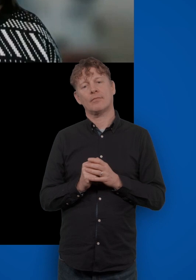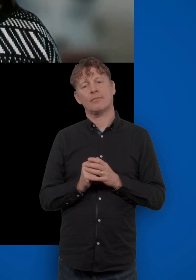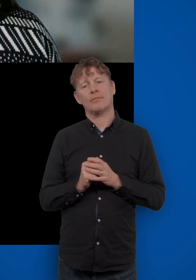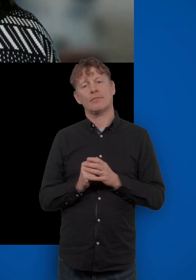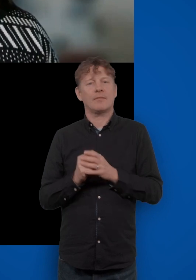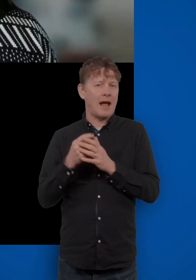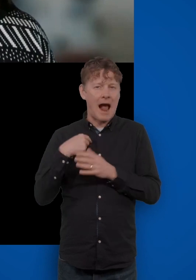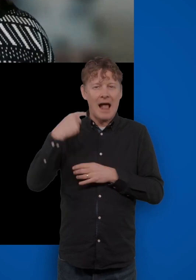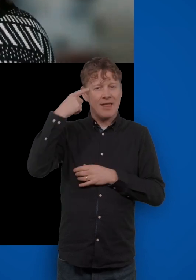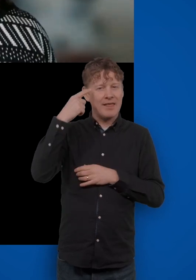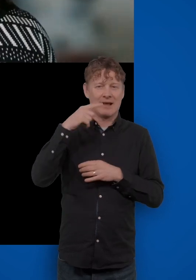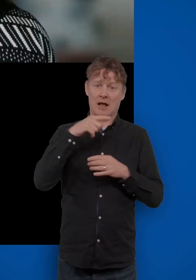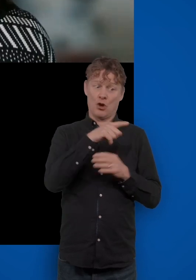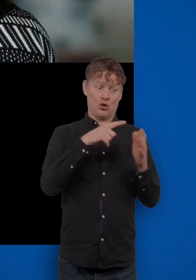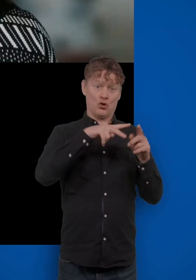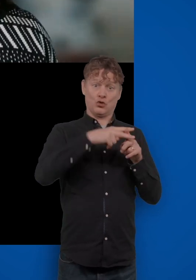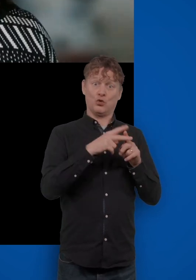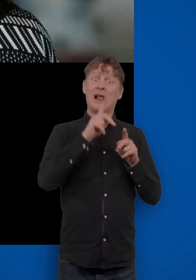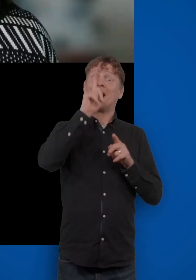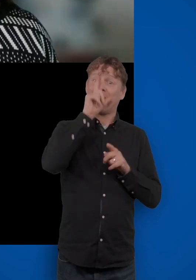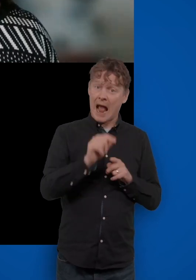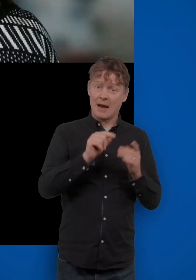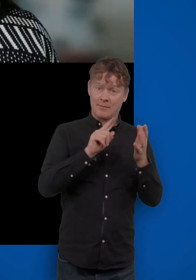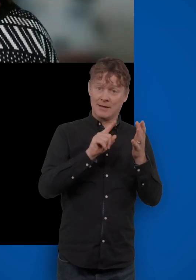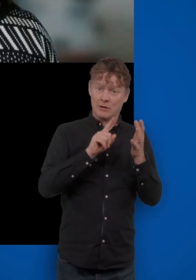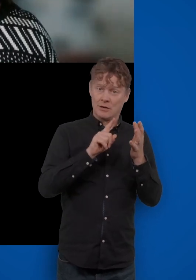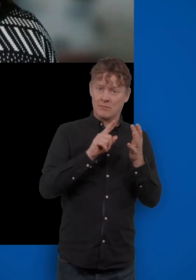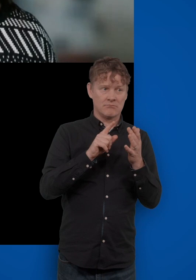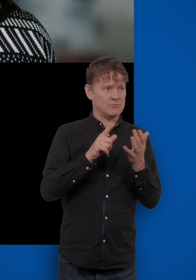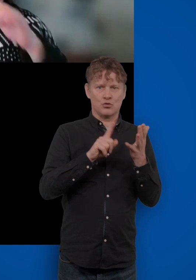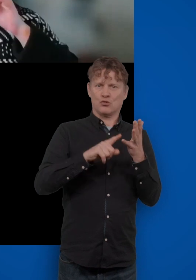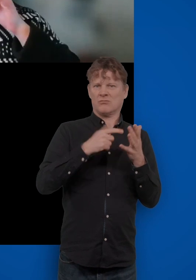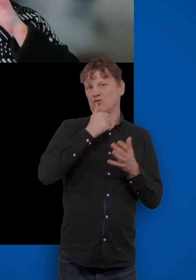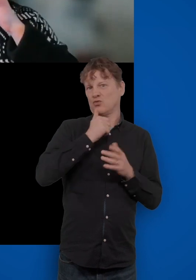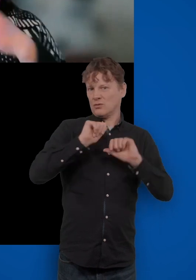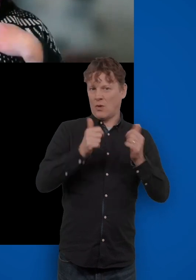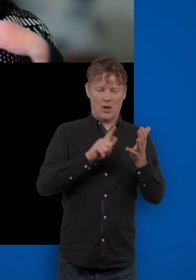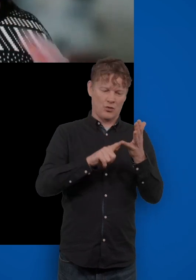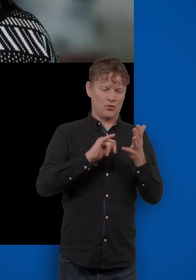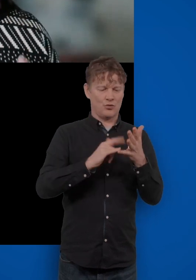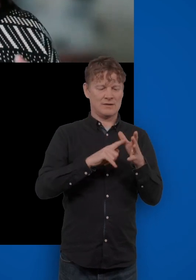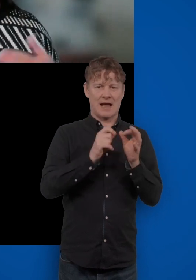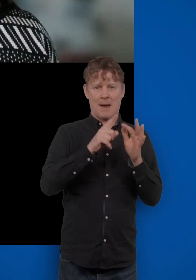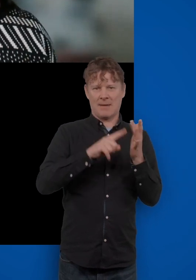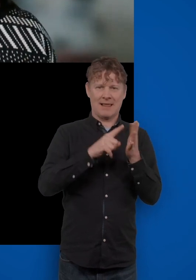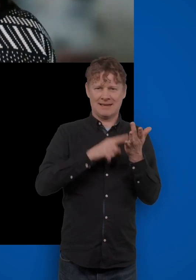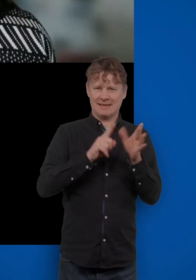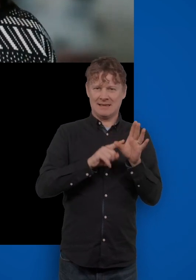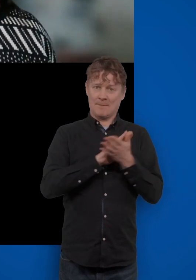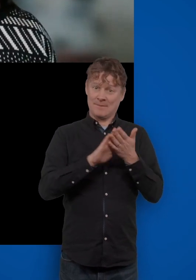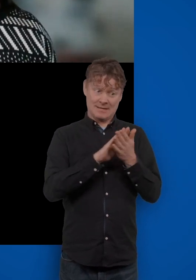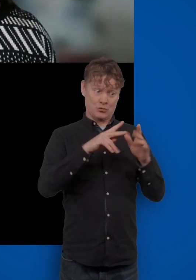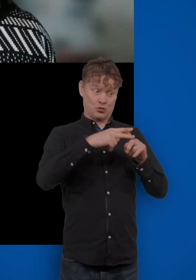it's about usability of the tool, making sure that there's a balance between sorry, being as comprehensive